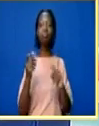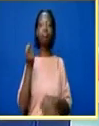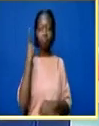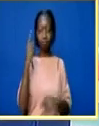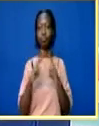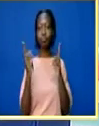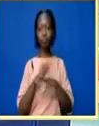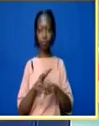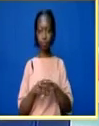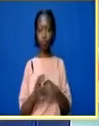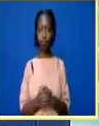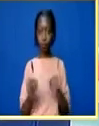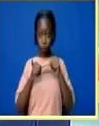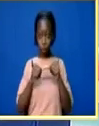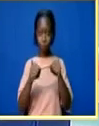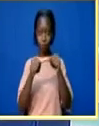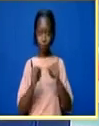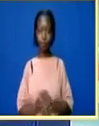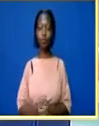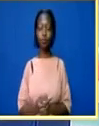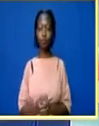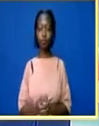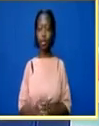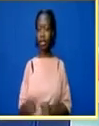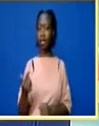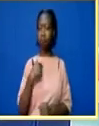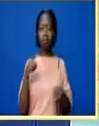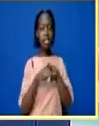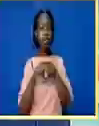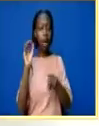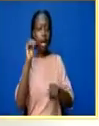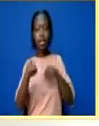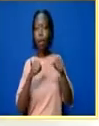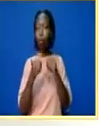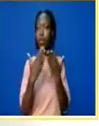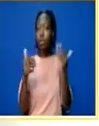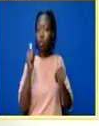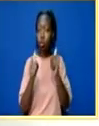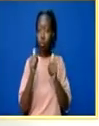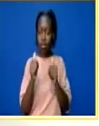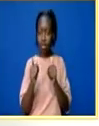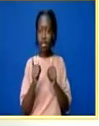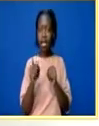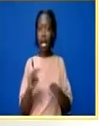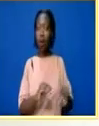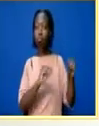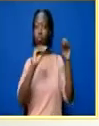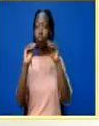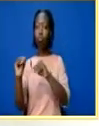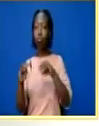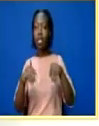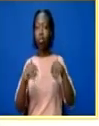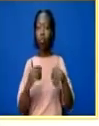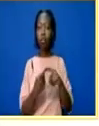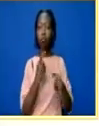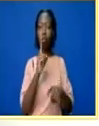Yes. All right, we continue. Mm-hmm. I asked about the things that transport this soil from one place to another.